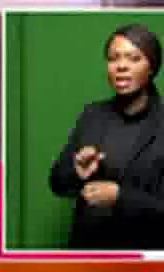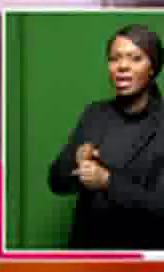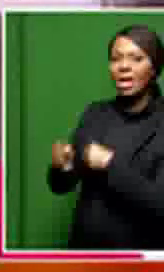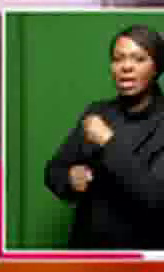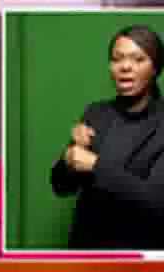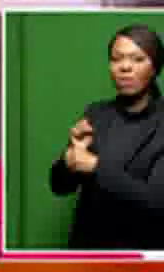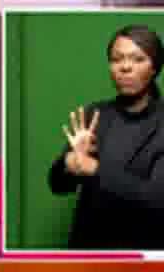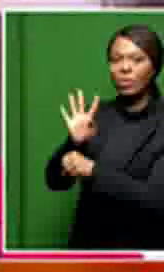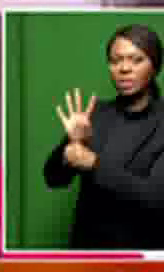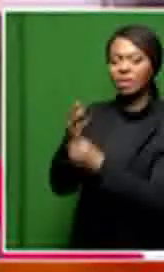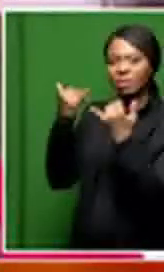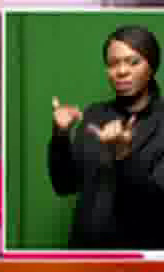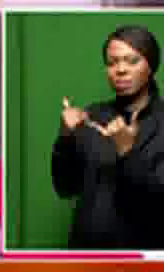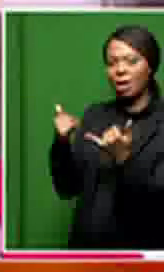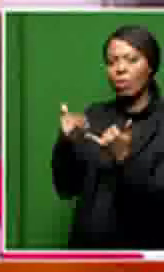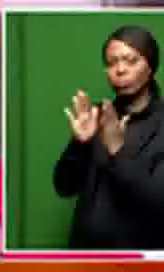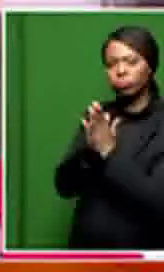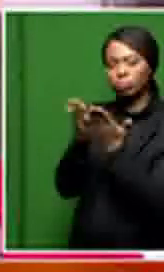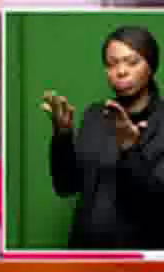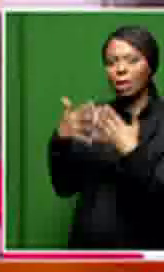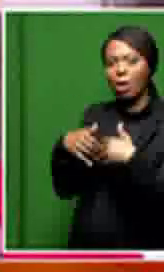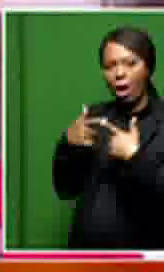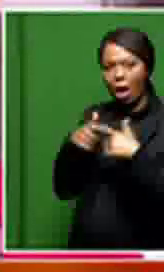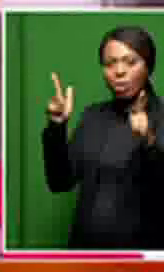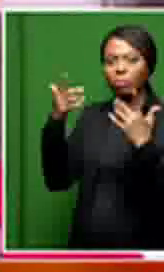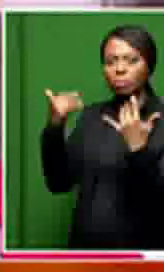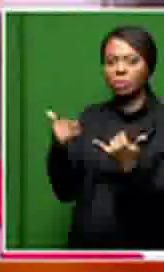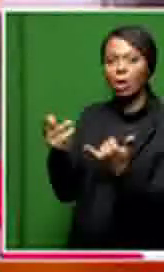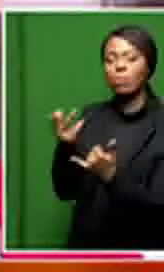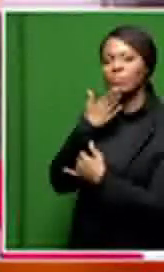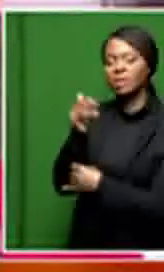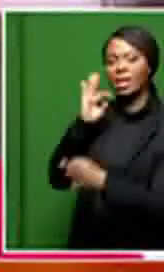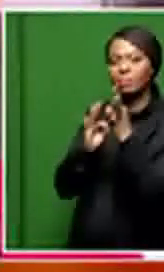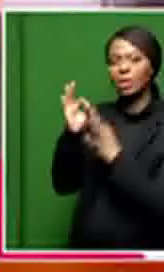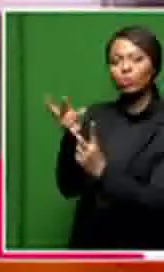Speak to us a bit more about this book and what you two had wanted to achieve with it.